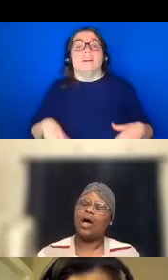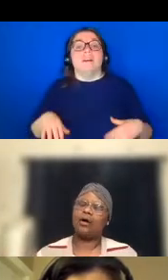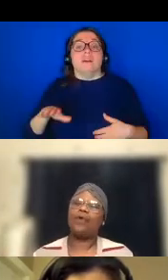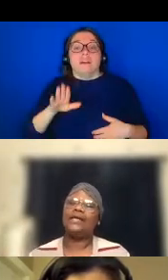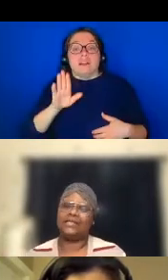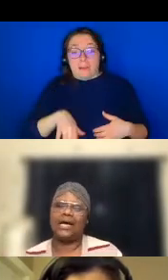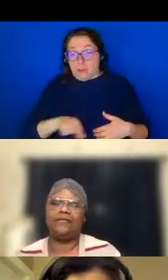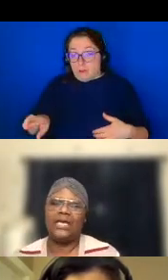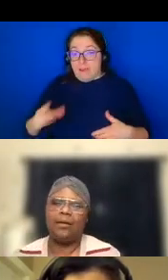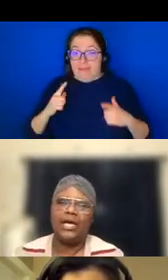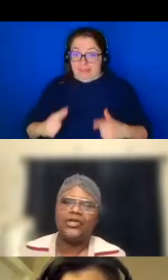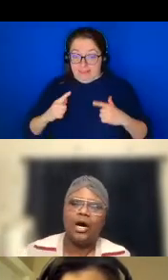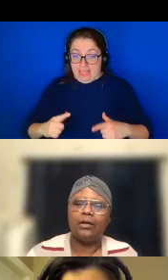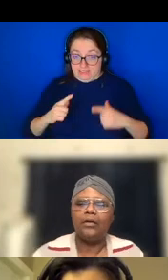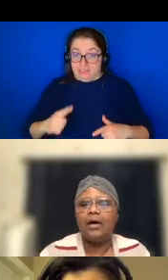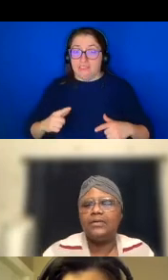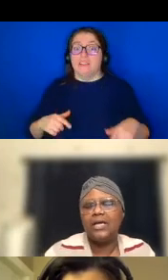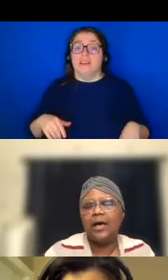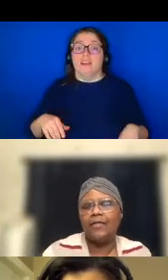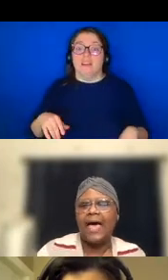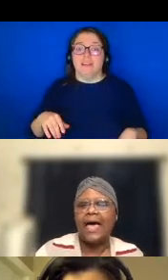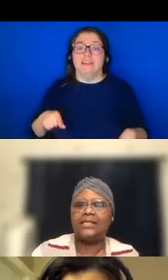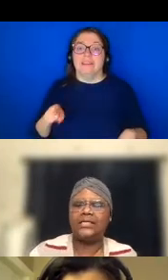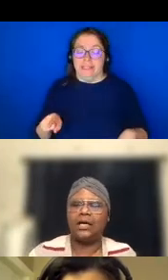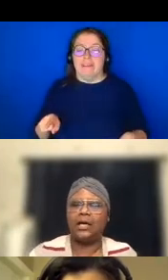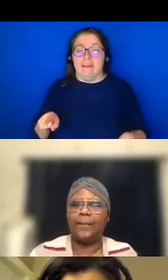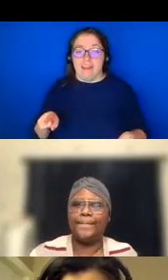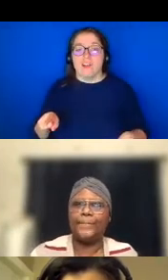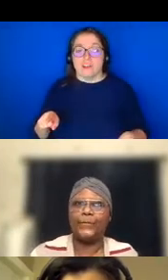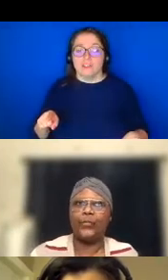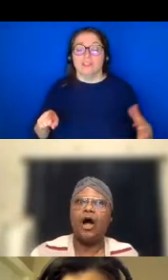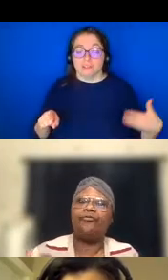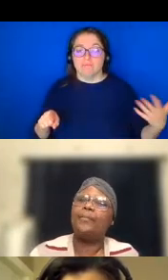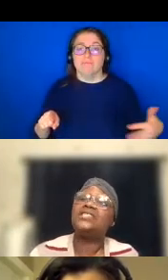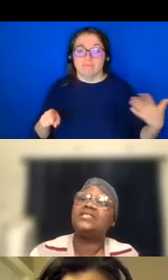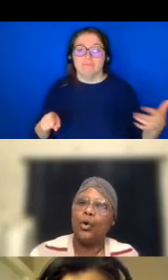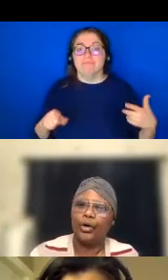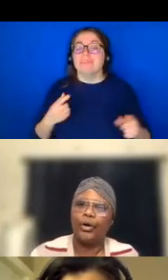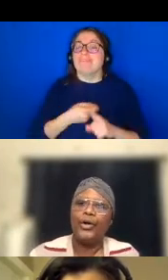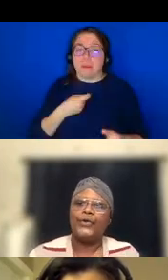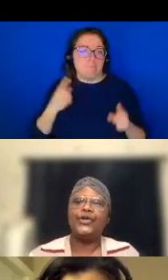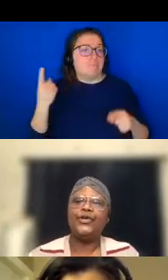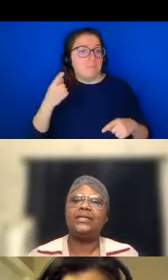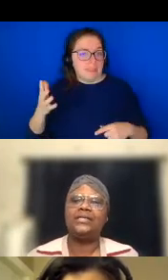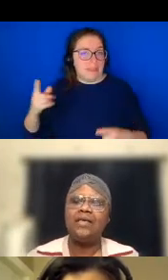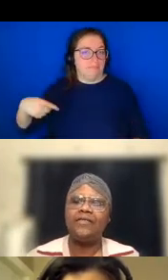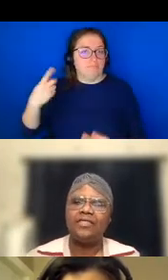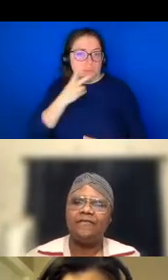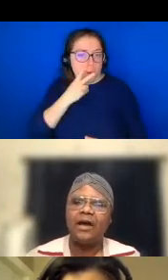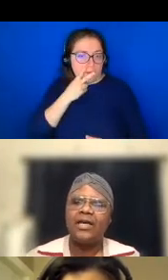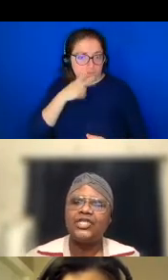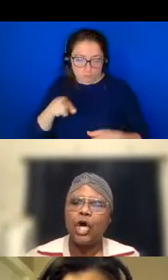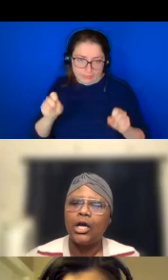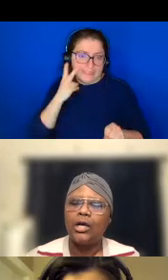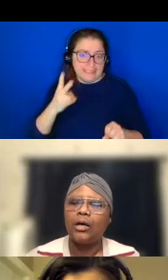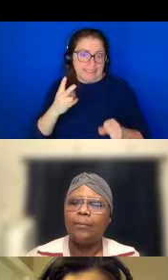lower right side of the image are lungs that are from a smoker. So you can see that the